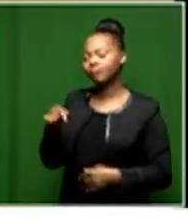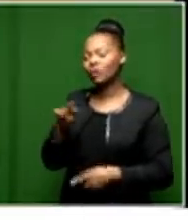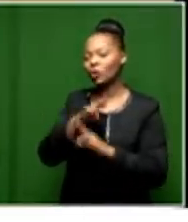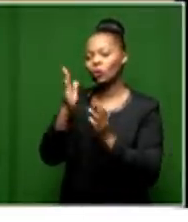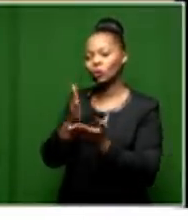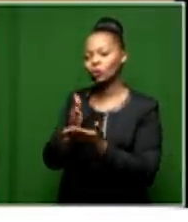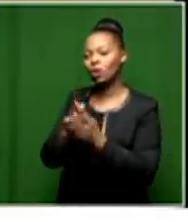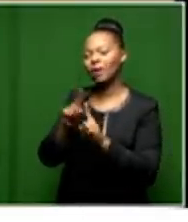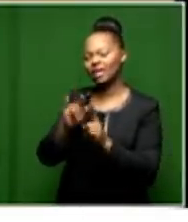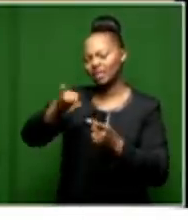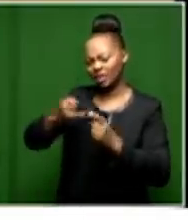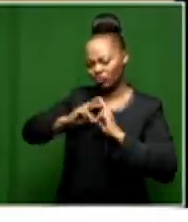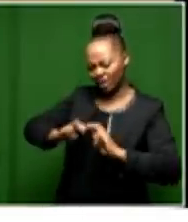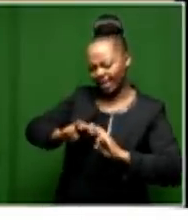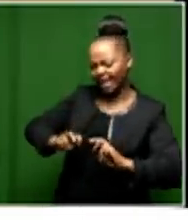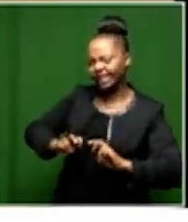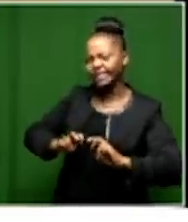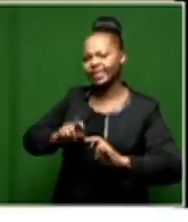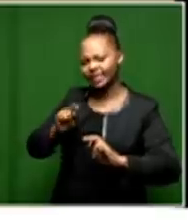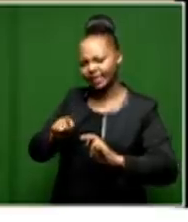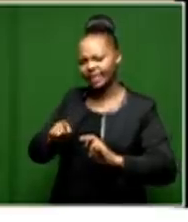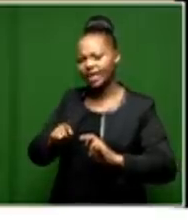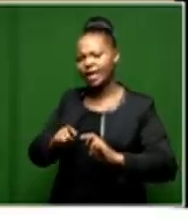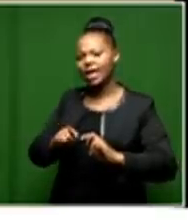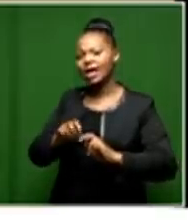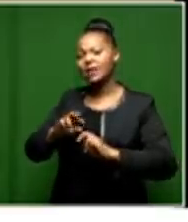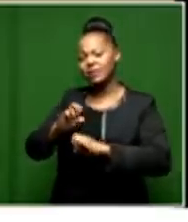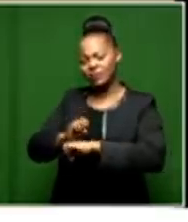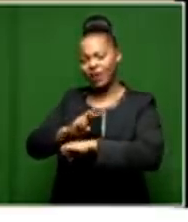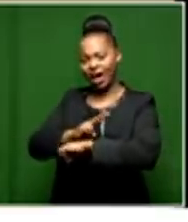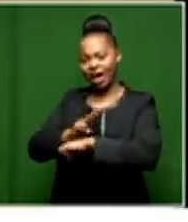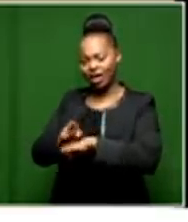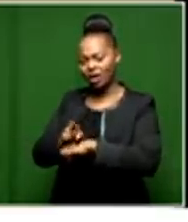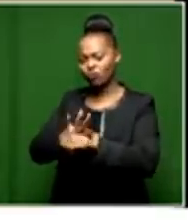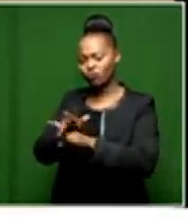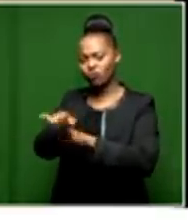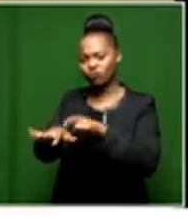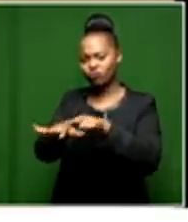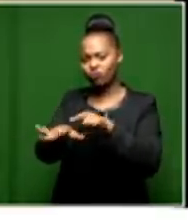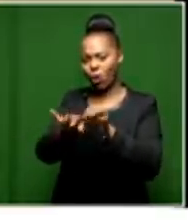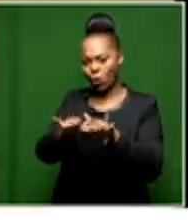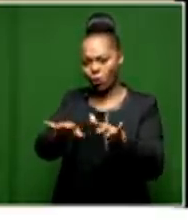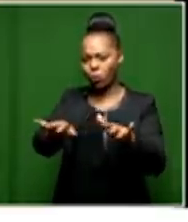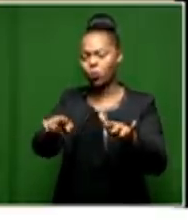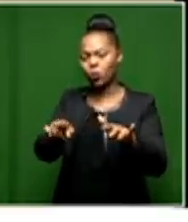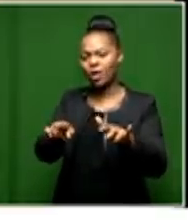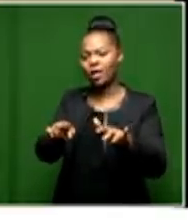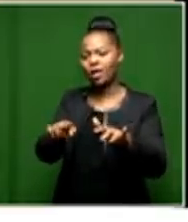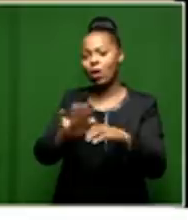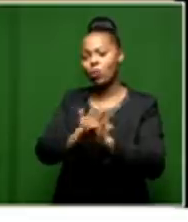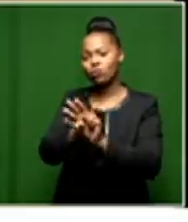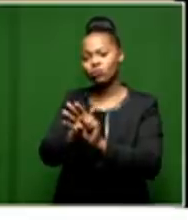Yeah. And with any viral infection, new strains do mutate over time. And this new